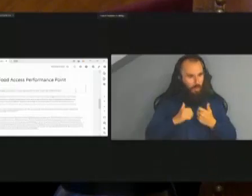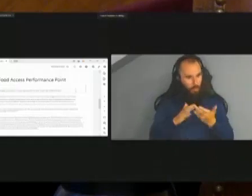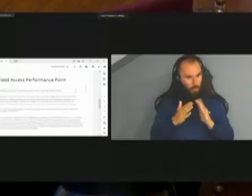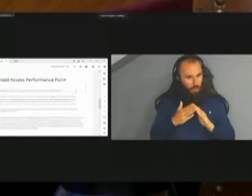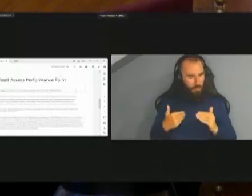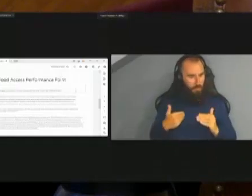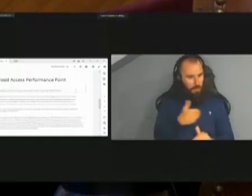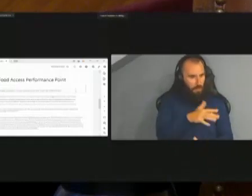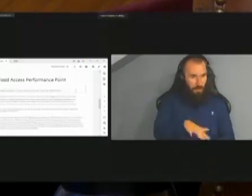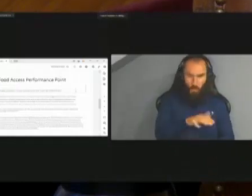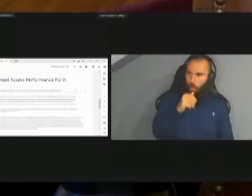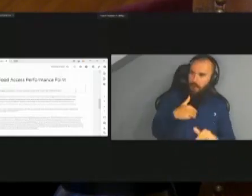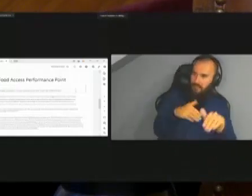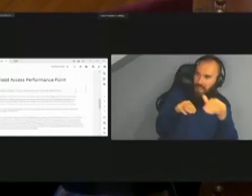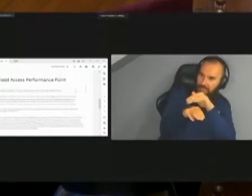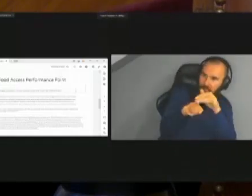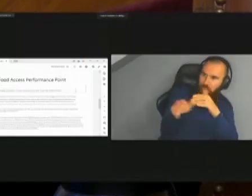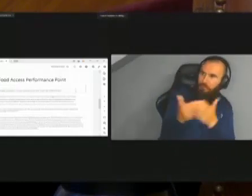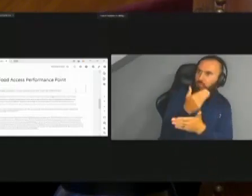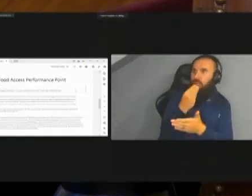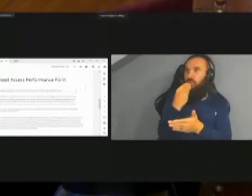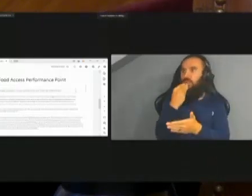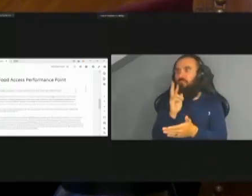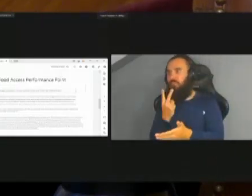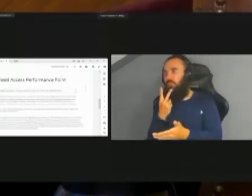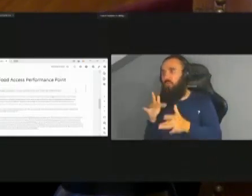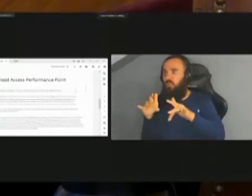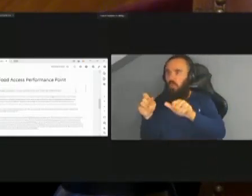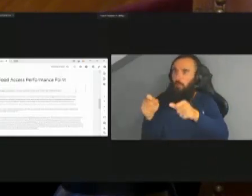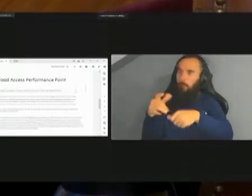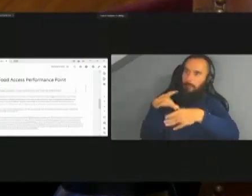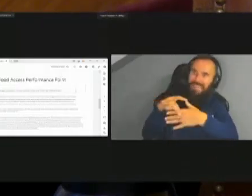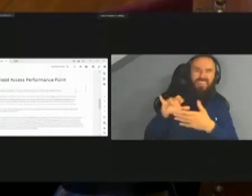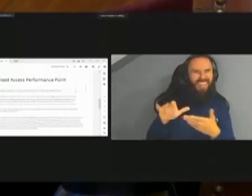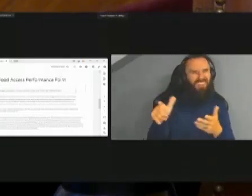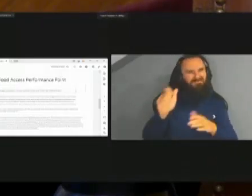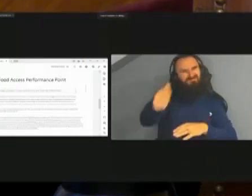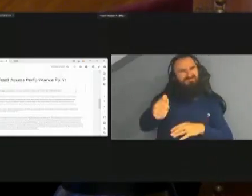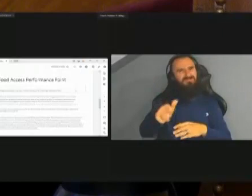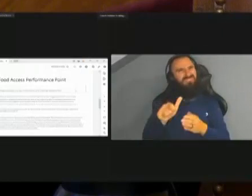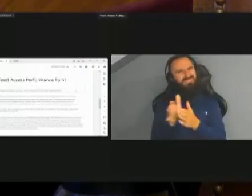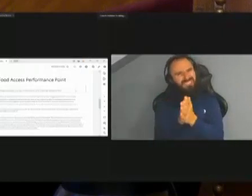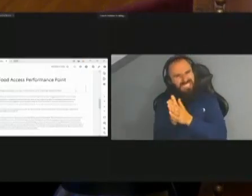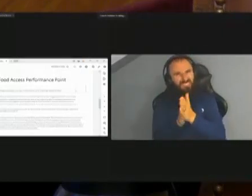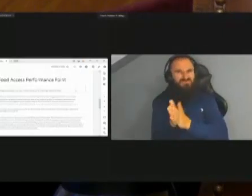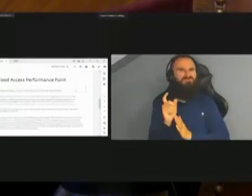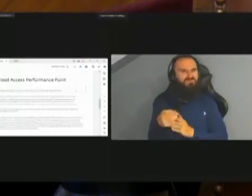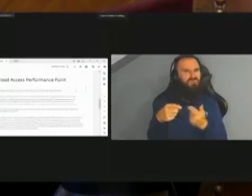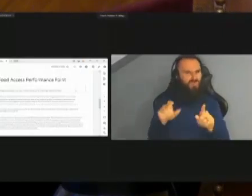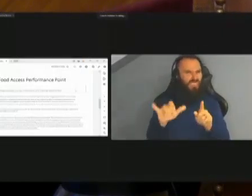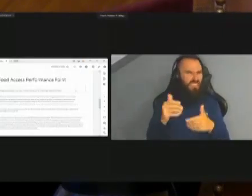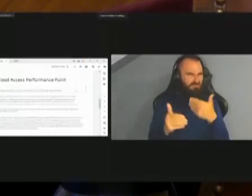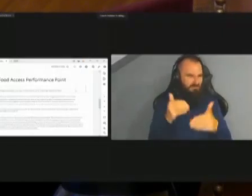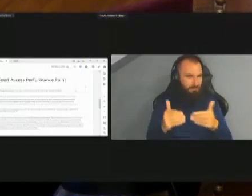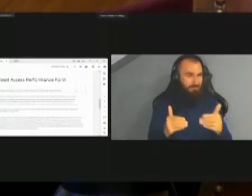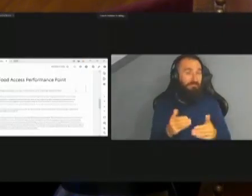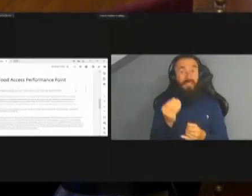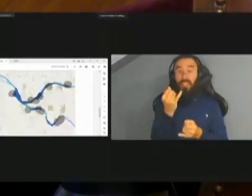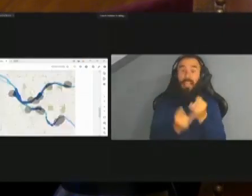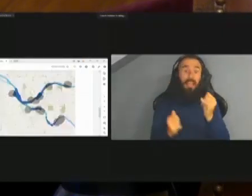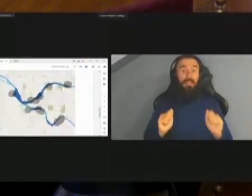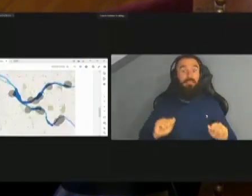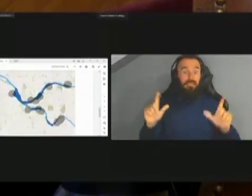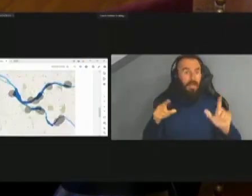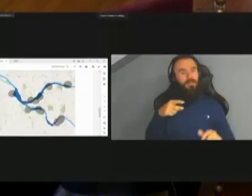wouldn't have access to fresh fruit and vegetables and meats. So this is incentivizing it as part of that. And then the last slide is